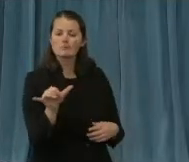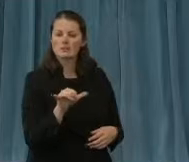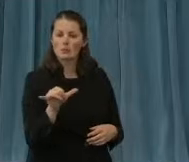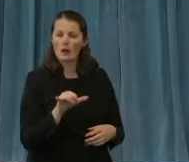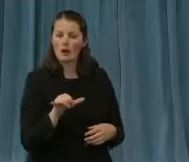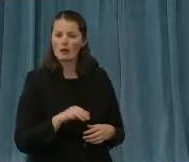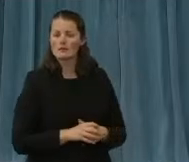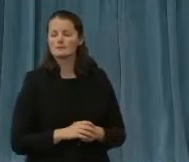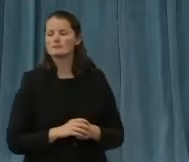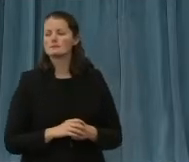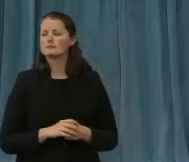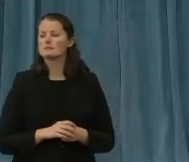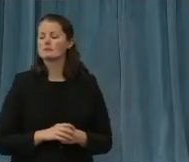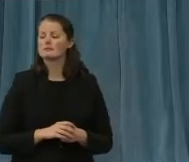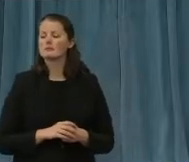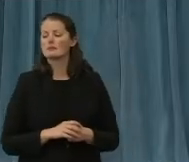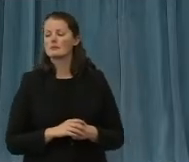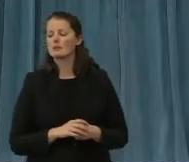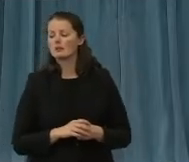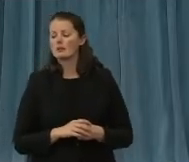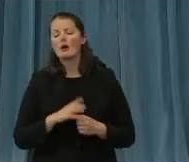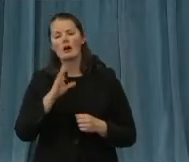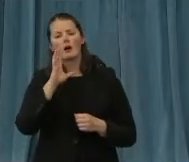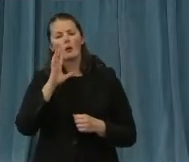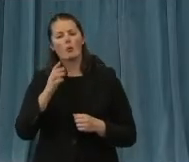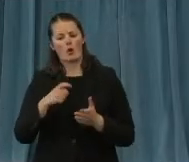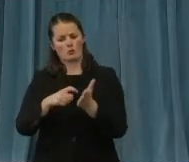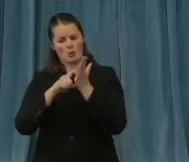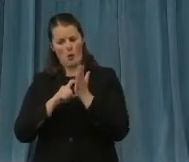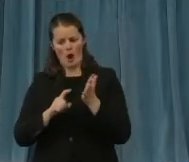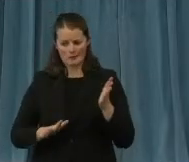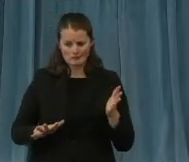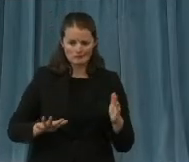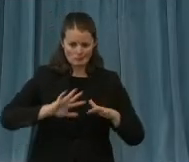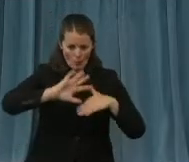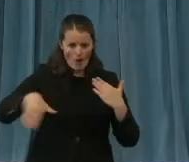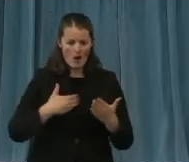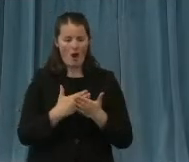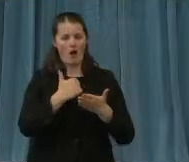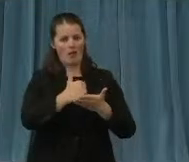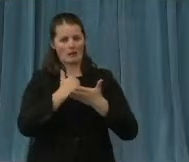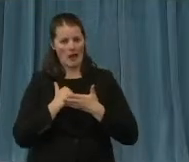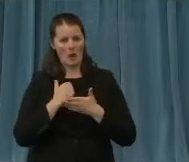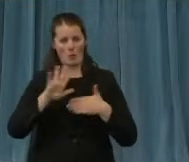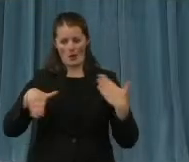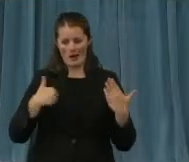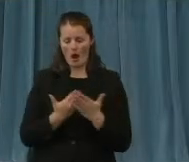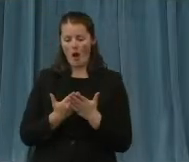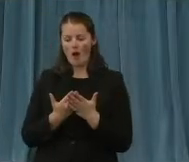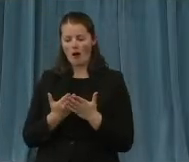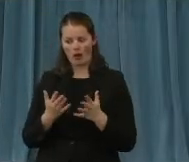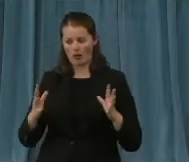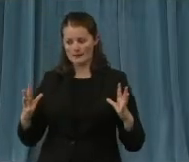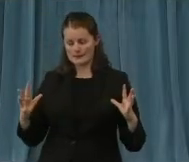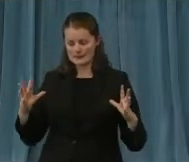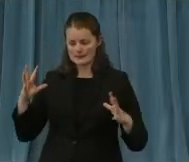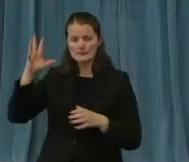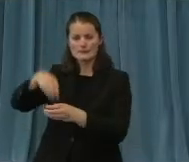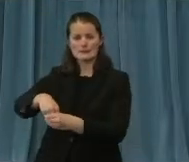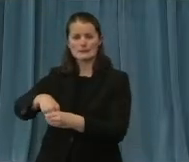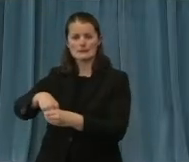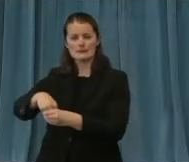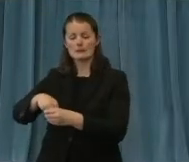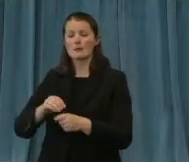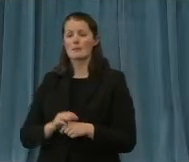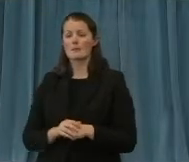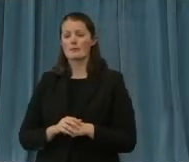from all of us at every level and in every sector. As I said before, we could flip the switch and turn the lights back on, but